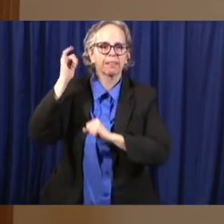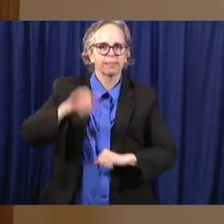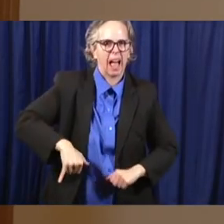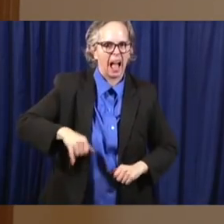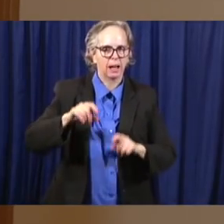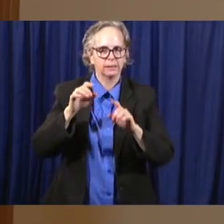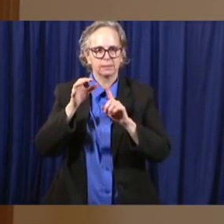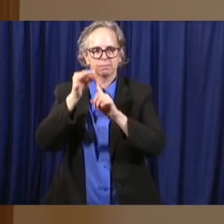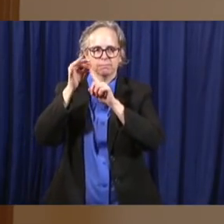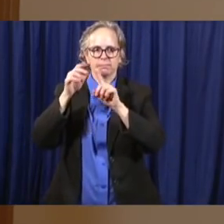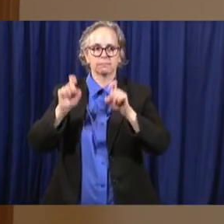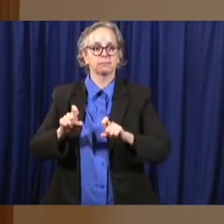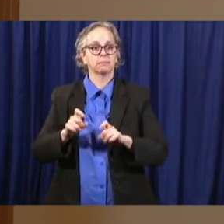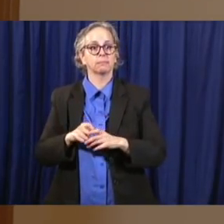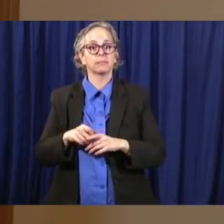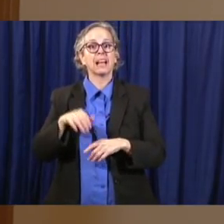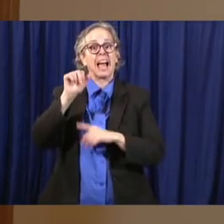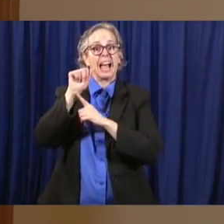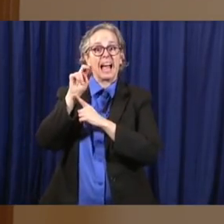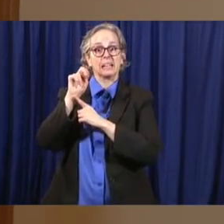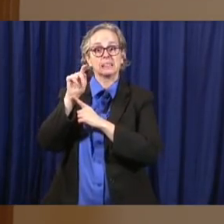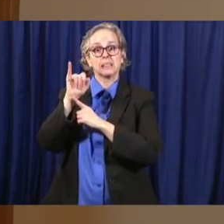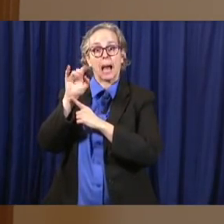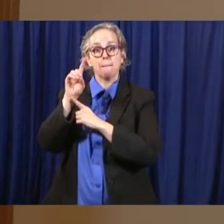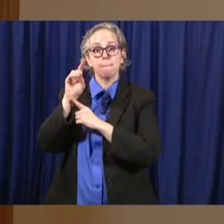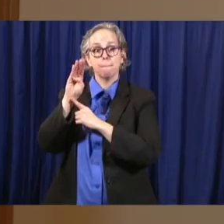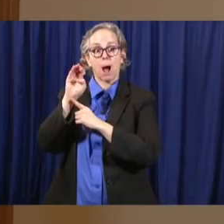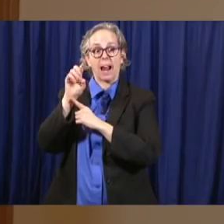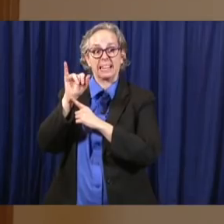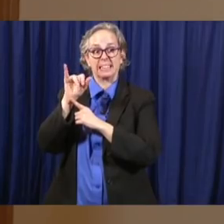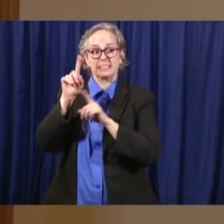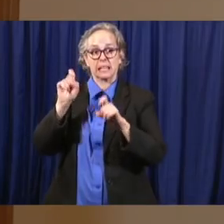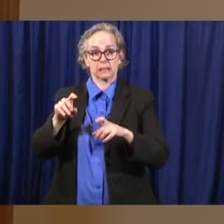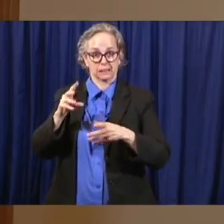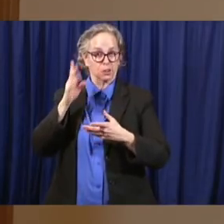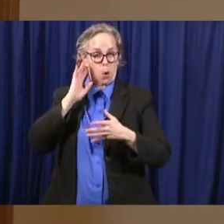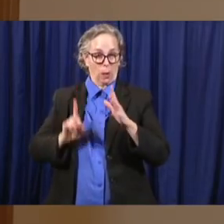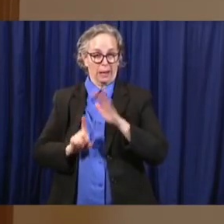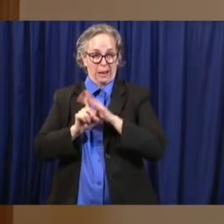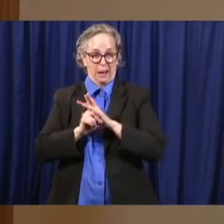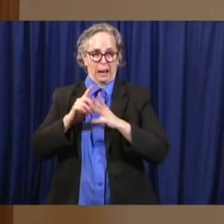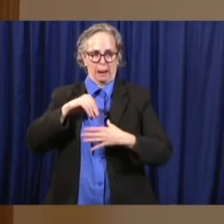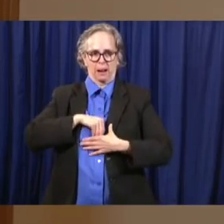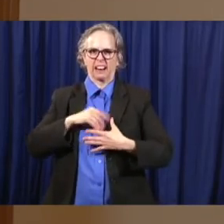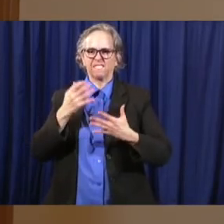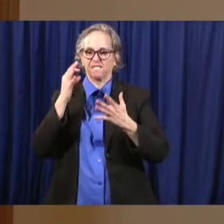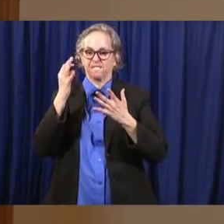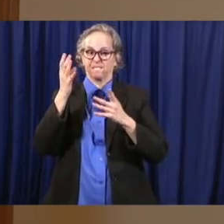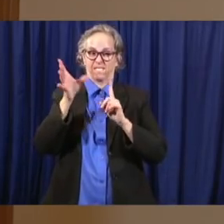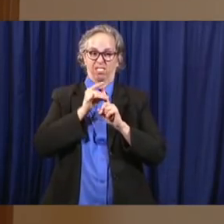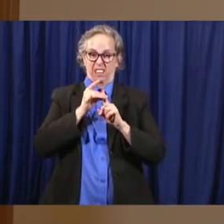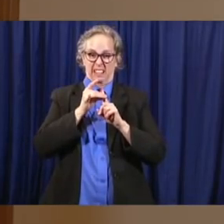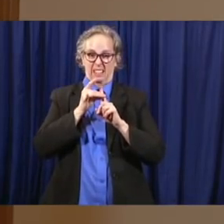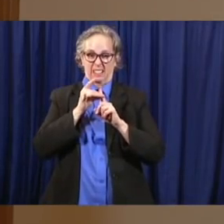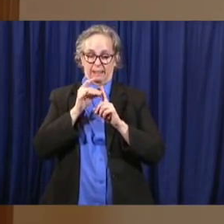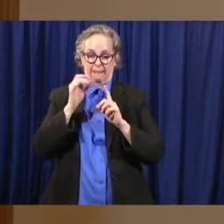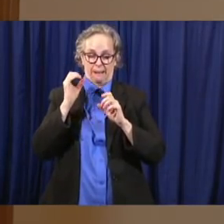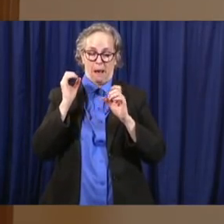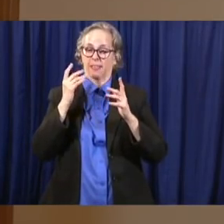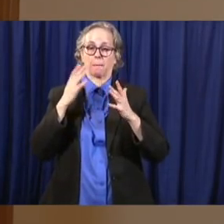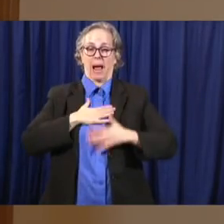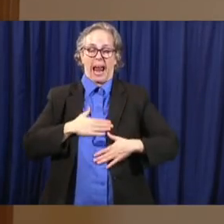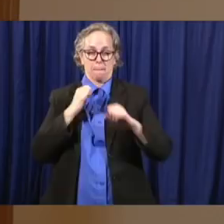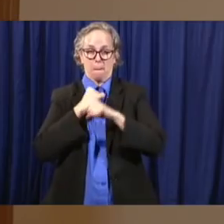what's formed in our bodies as we fight off this infection. We know that there is some immunity that builds up, and that